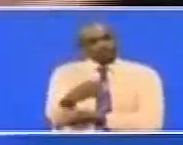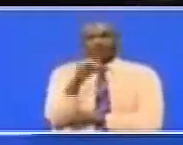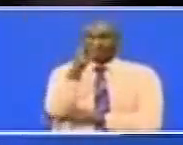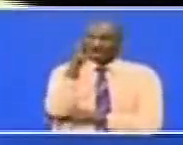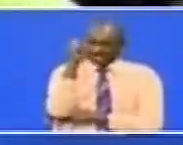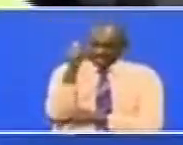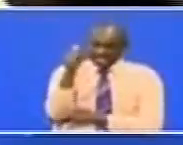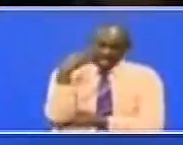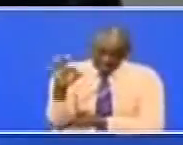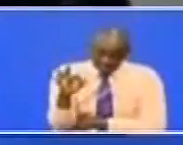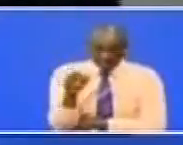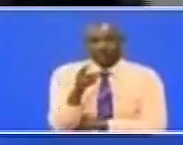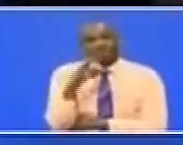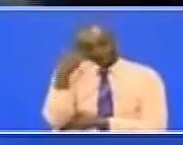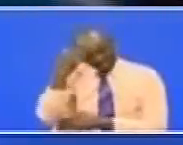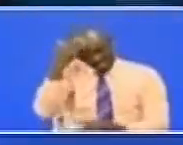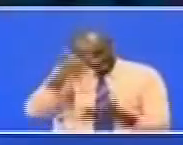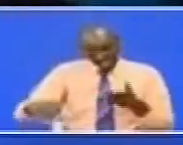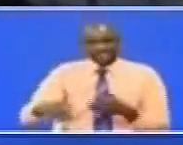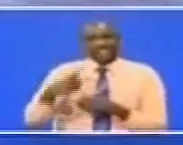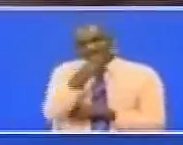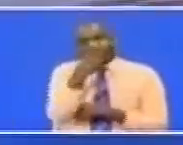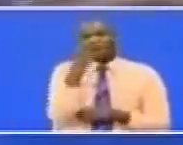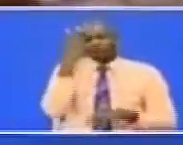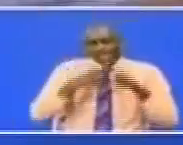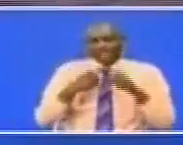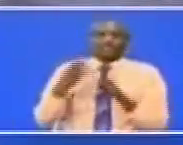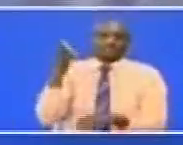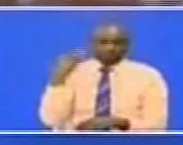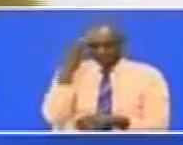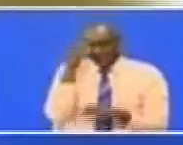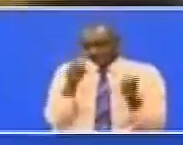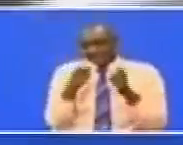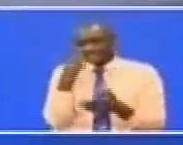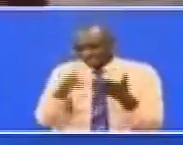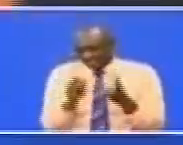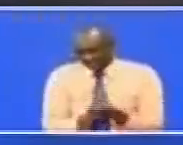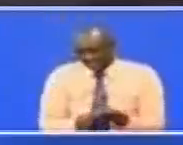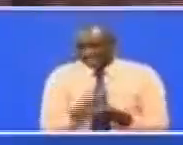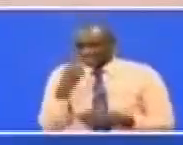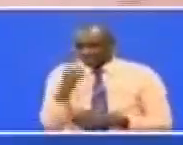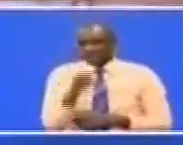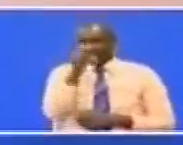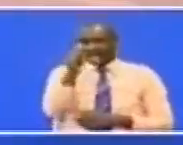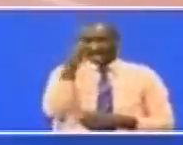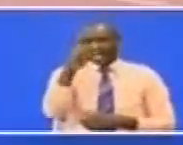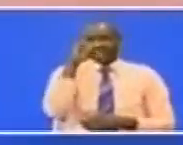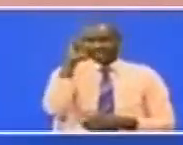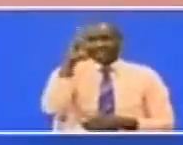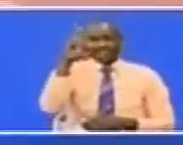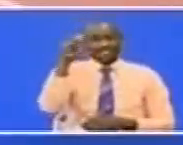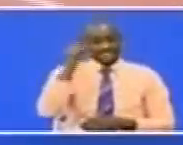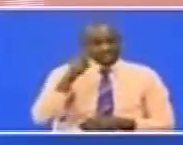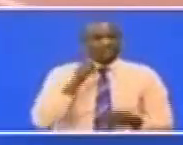of Athletics Federations, IAAF, almost 4 years early, according to media reports. It said that Adidas, the biggest sponsor of the